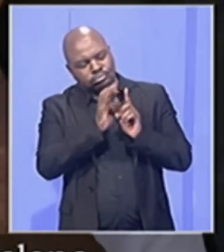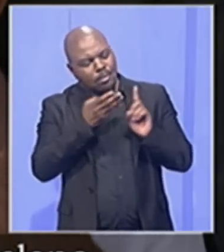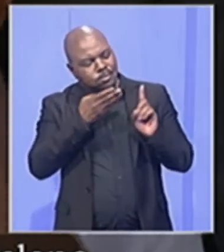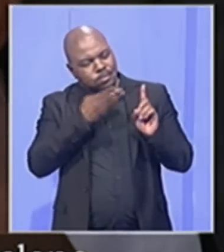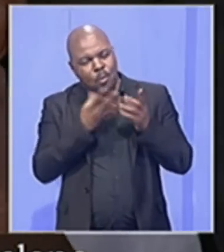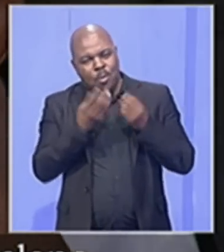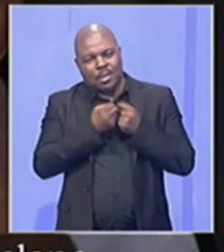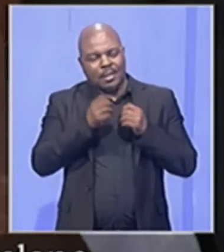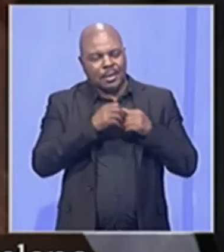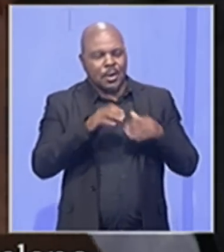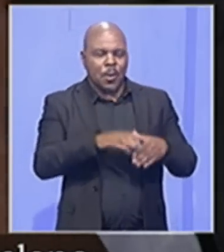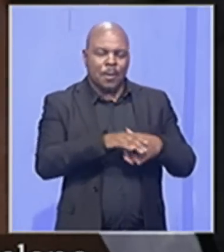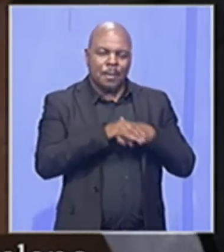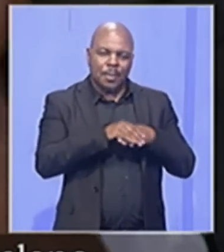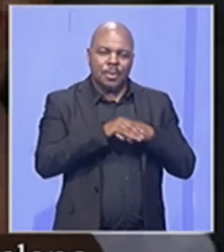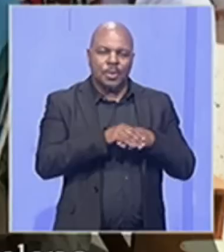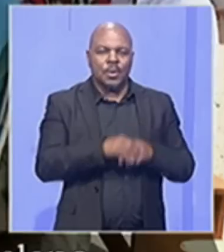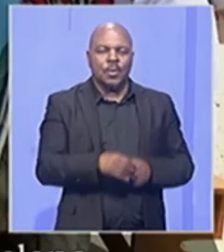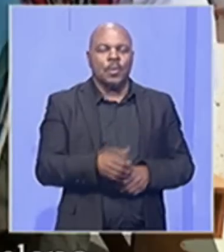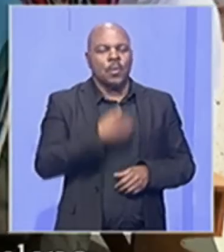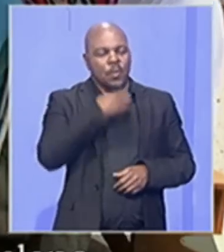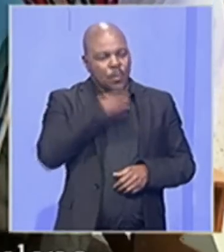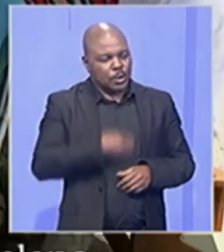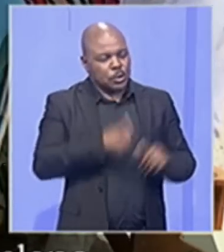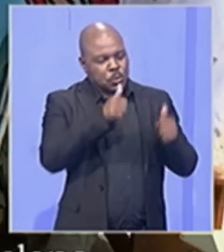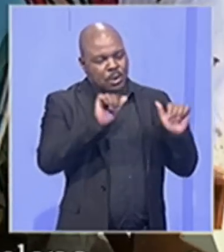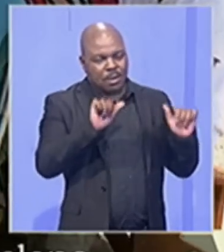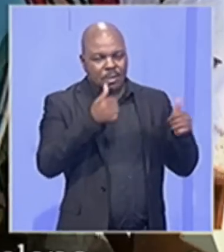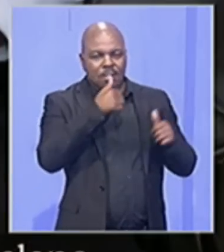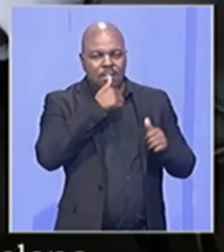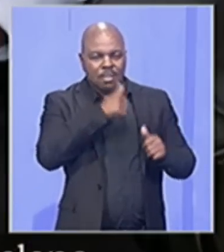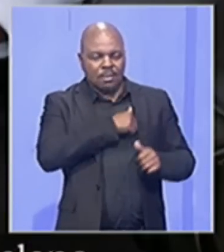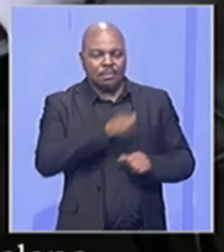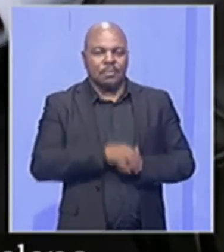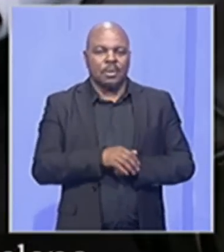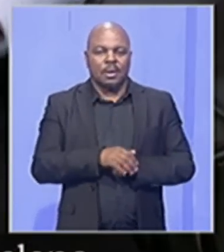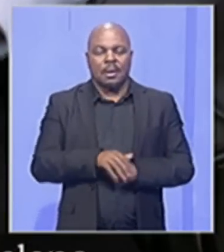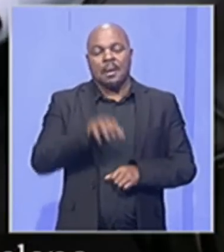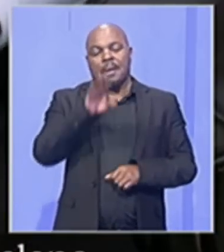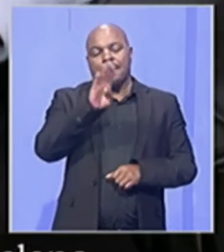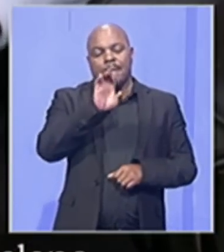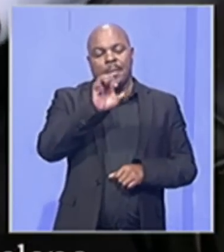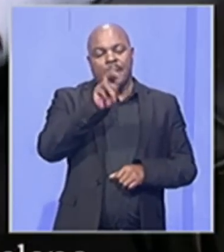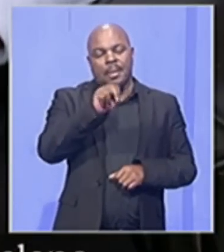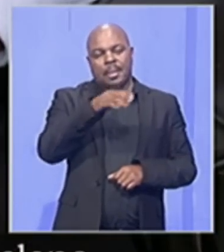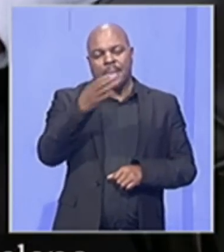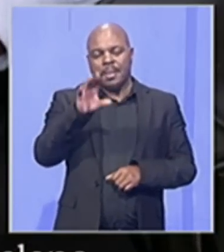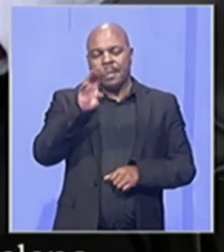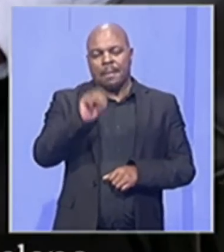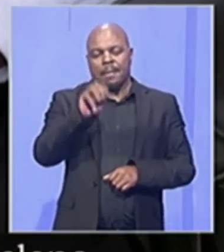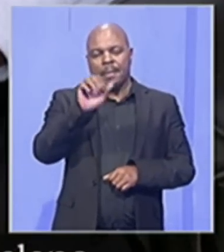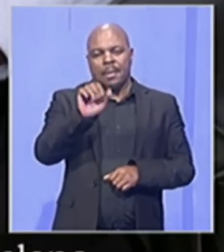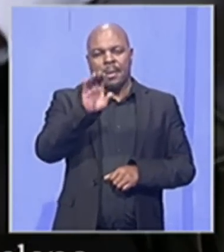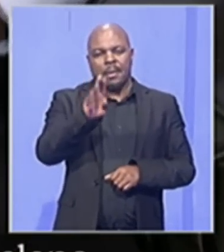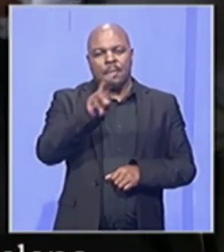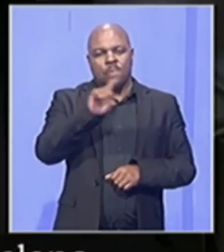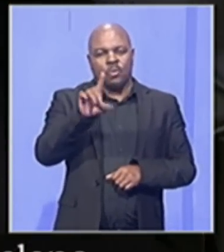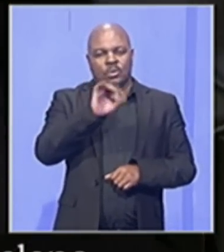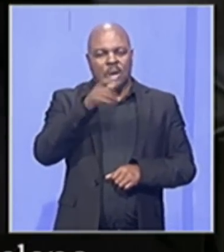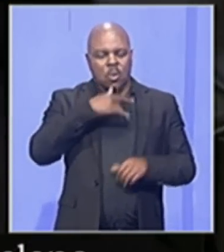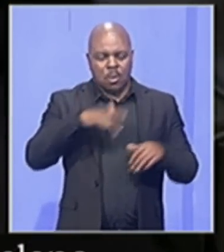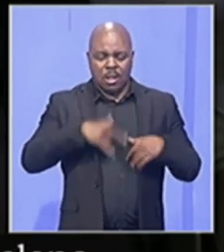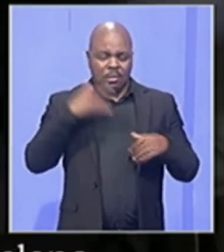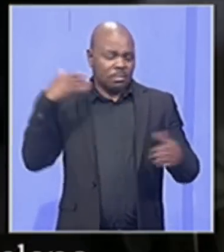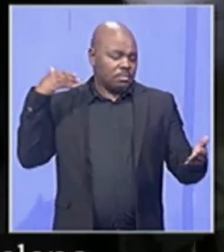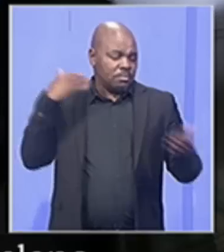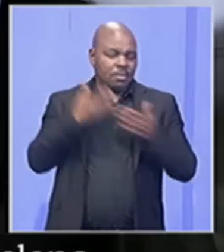tsa mahlohonolo. Ben Mabuza o phetse hore a re phetele pale ka tsa mehleng ya kgale, mme tsa nalane ya